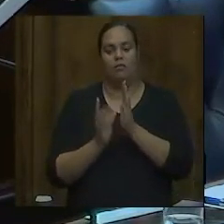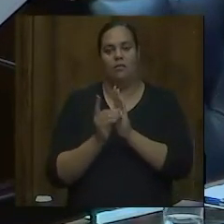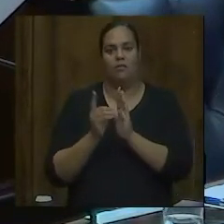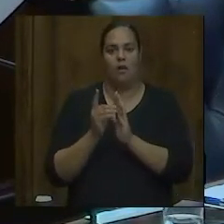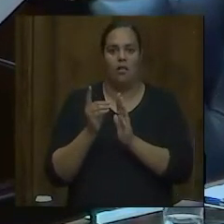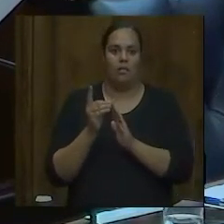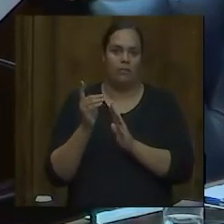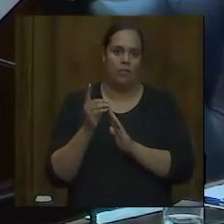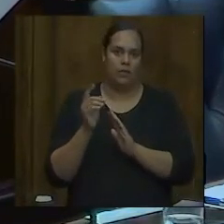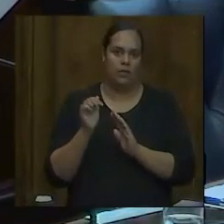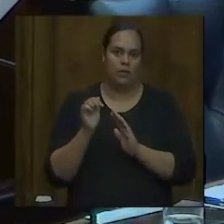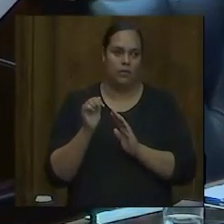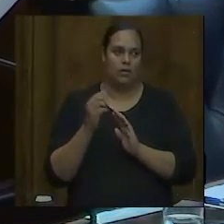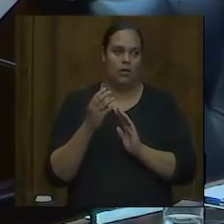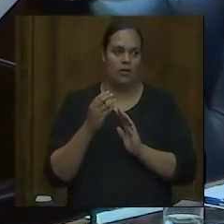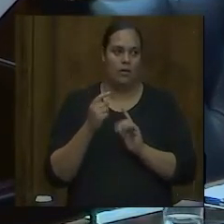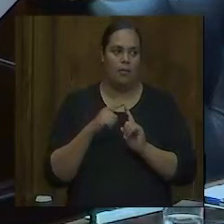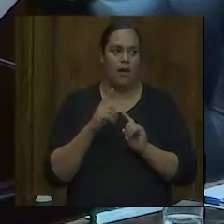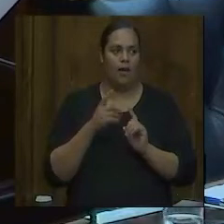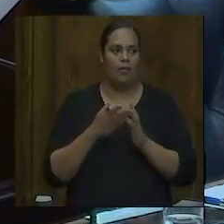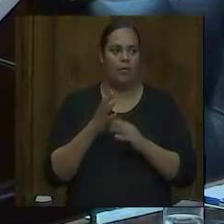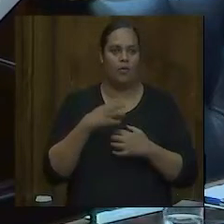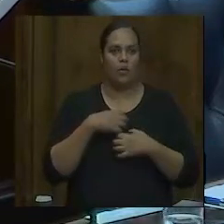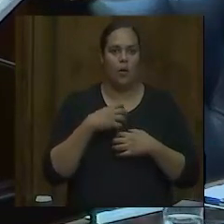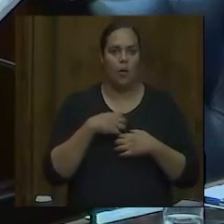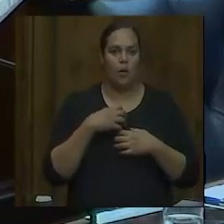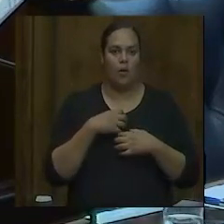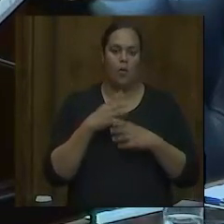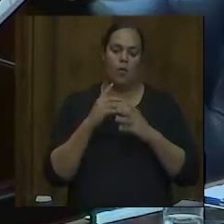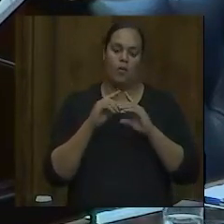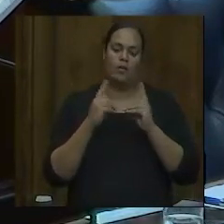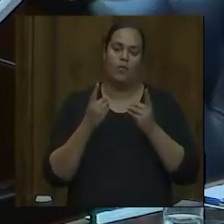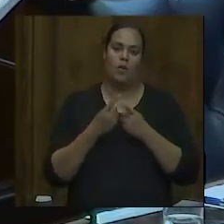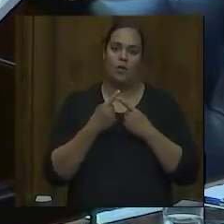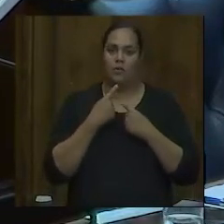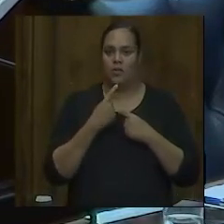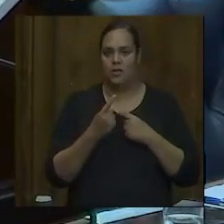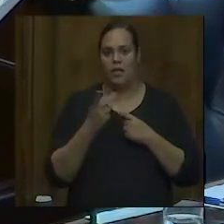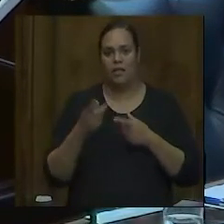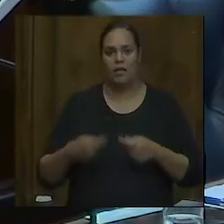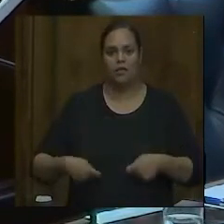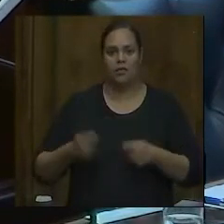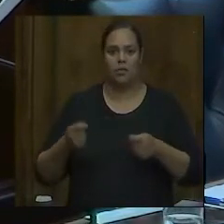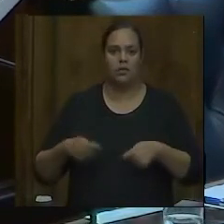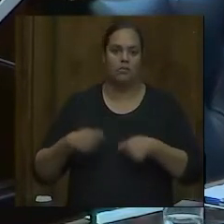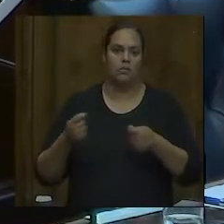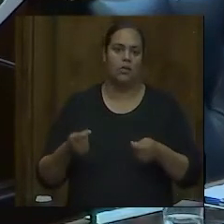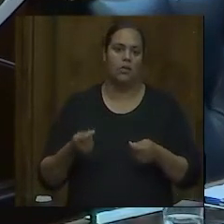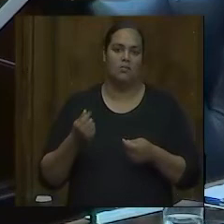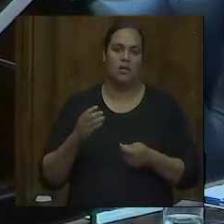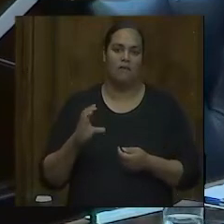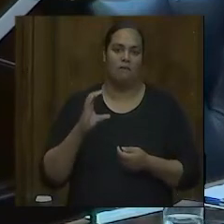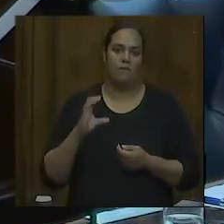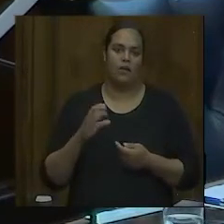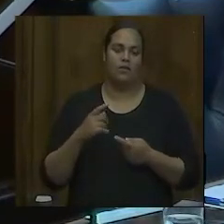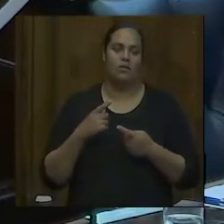is decreased. By its own admission, the department say it spends a lot of money